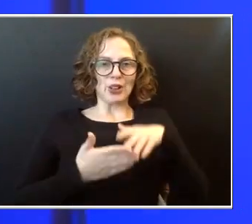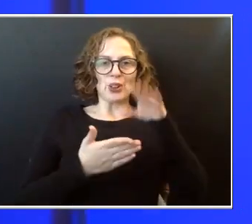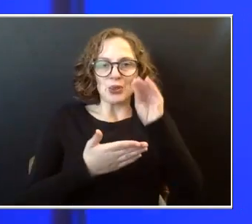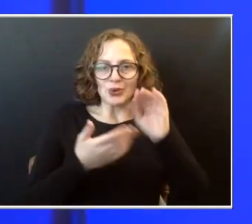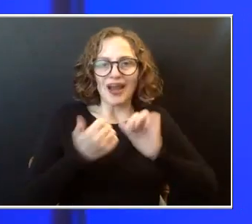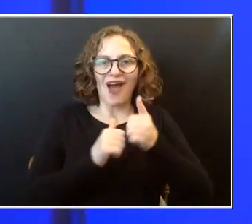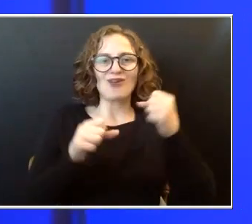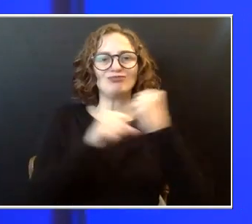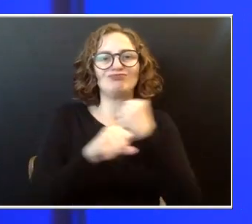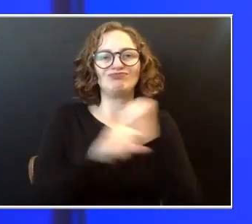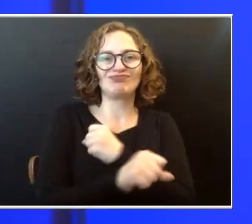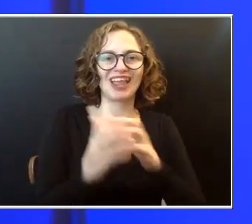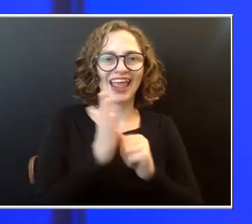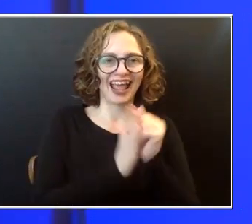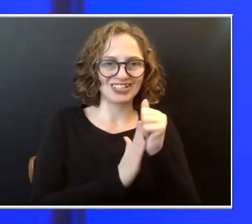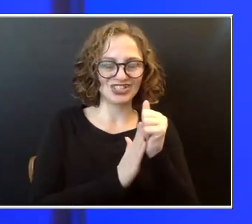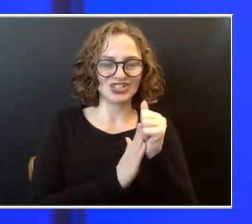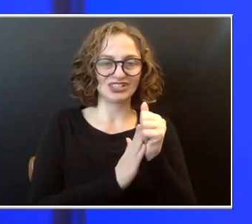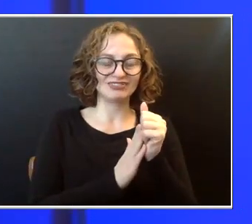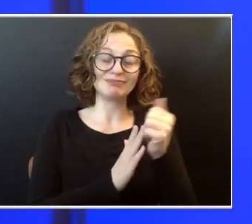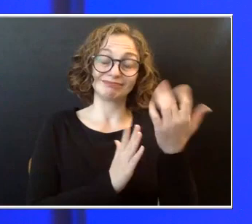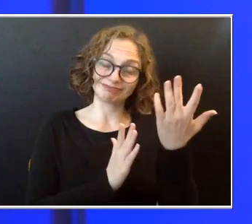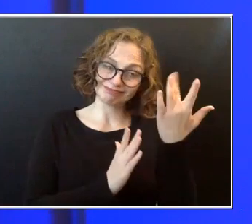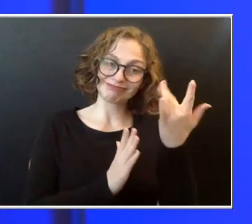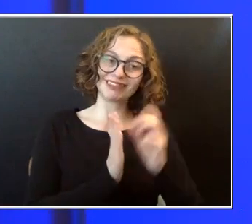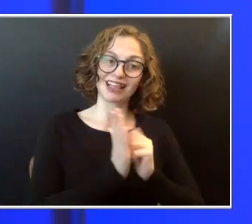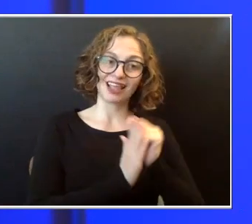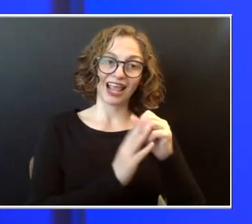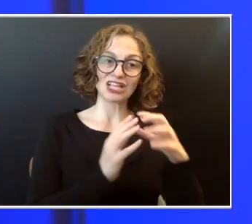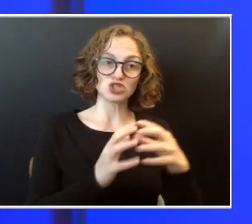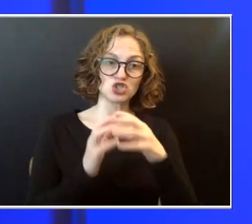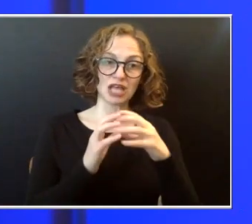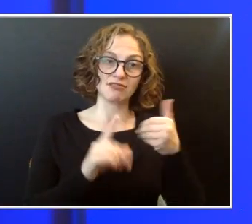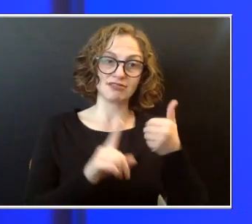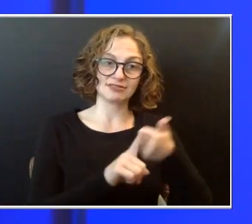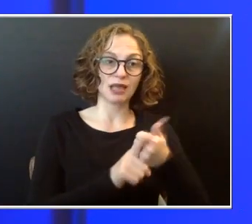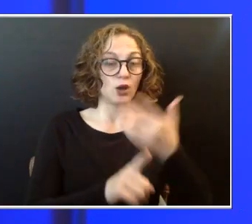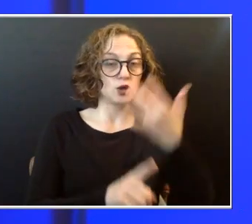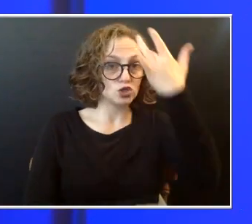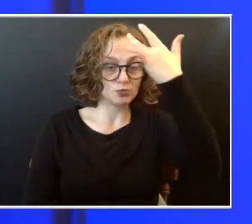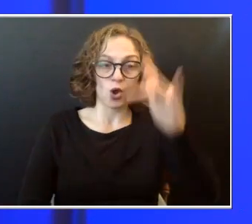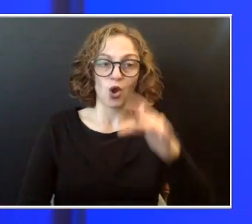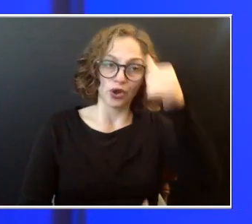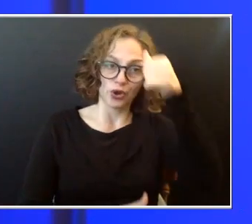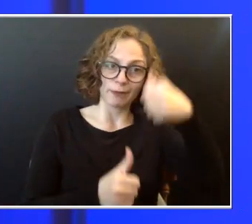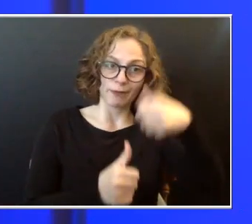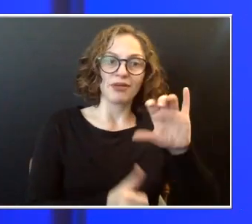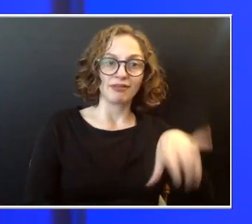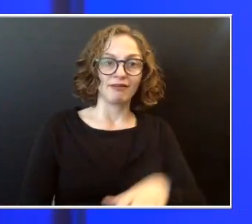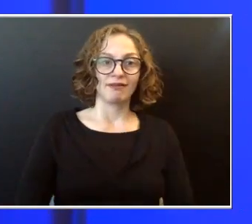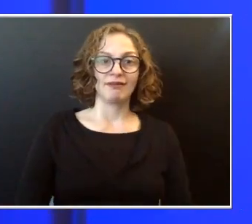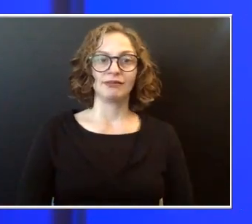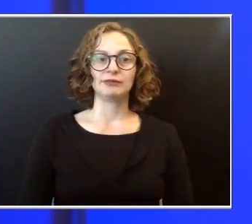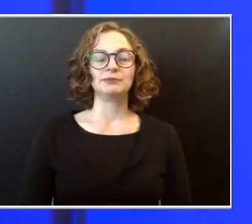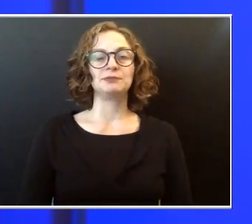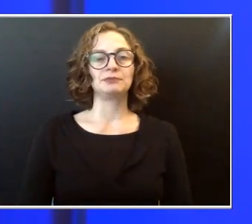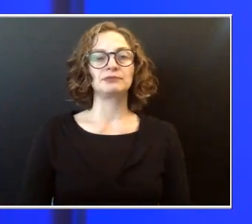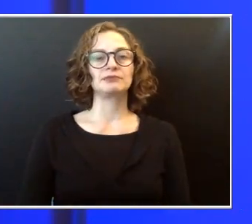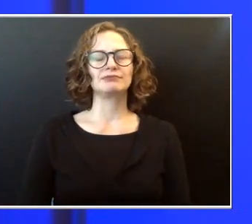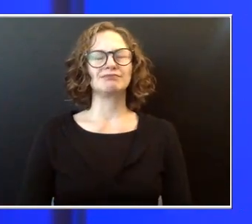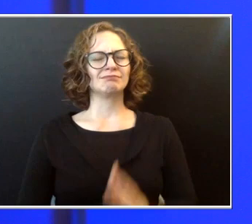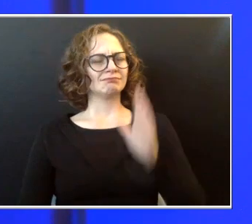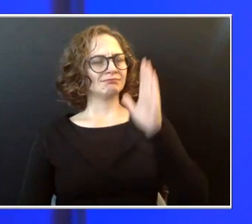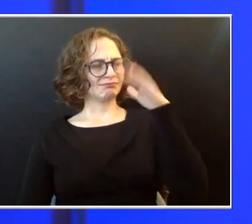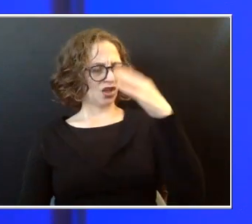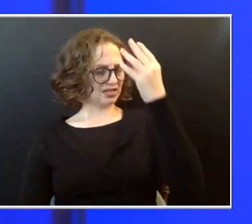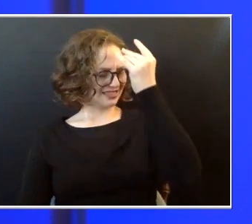cells are very smart. That's exactly, I remember that part. And it was weird to think that you have something